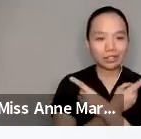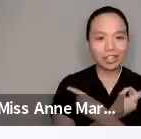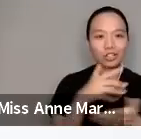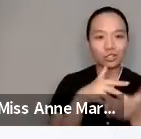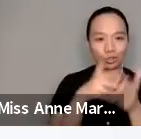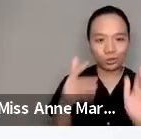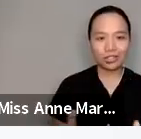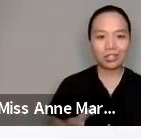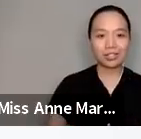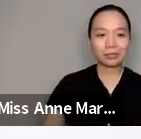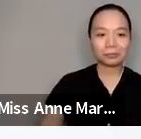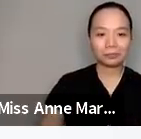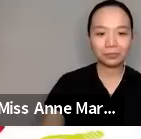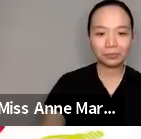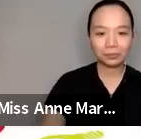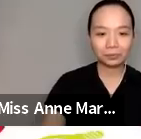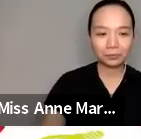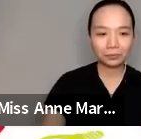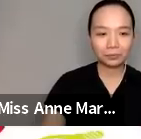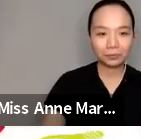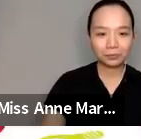students.